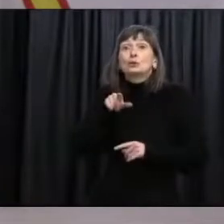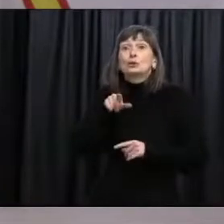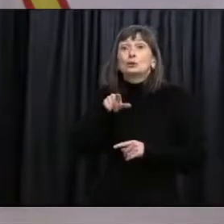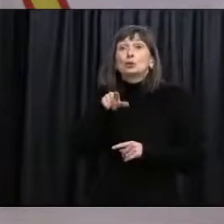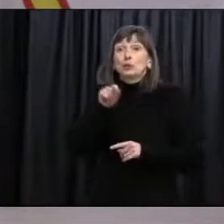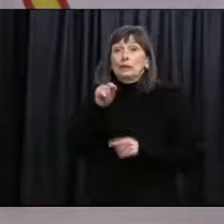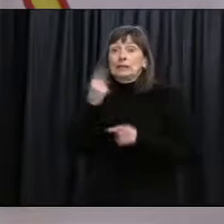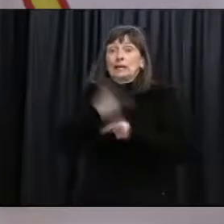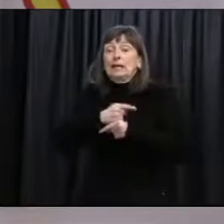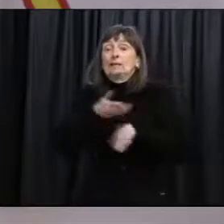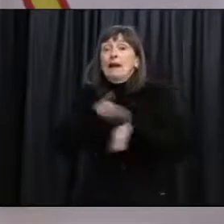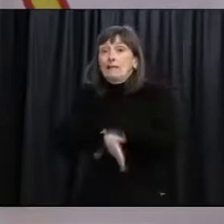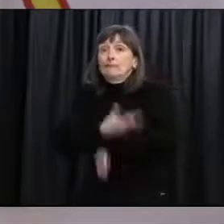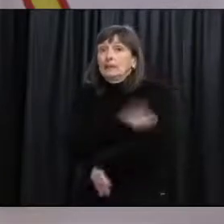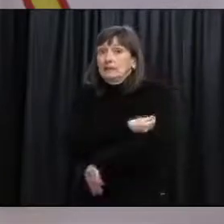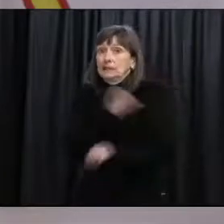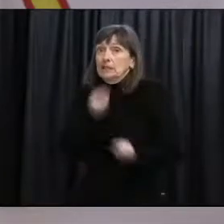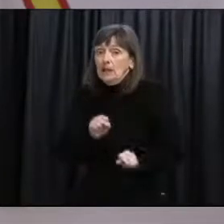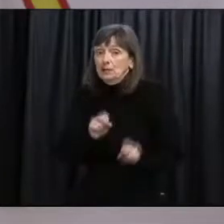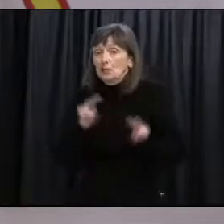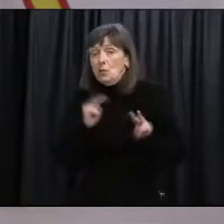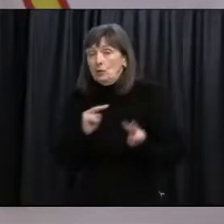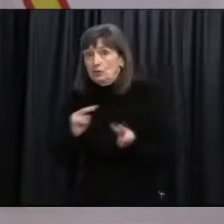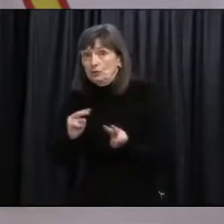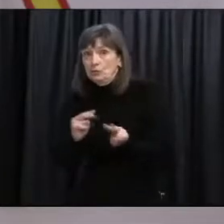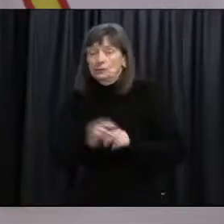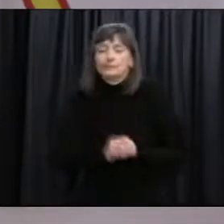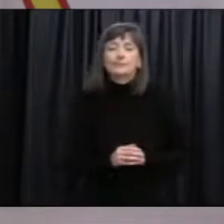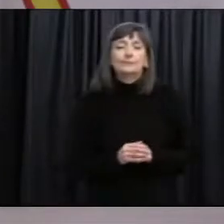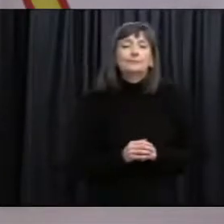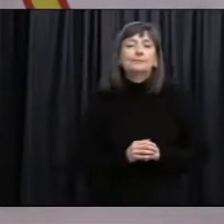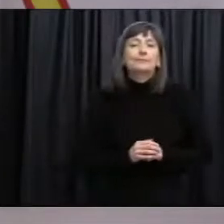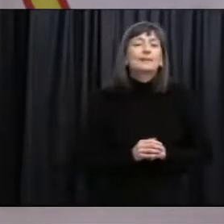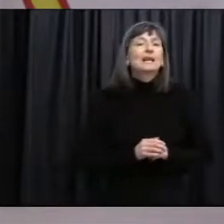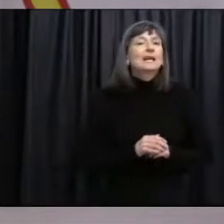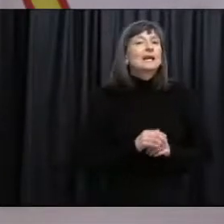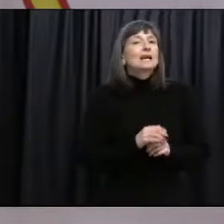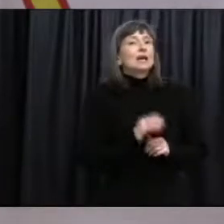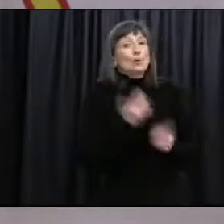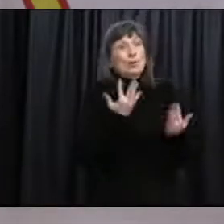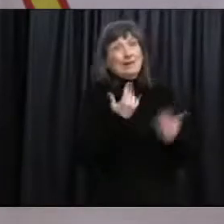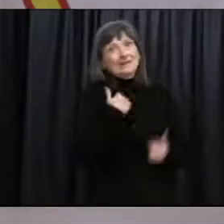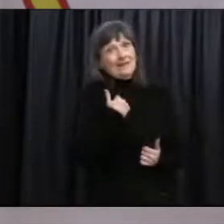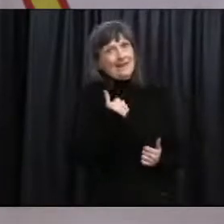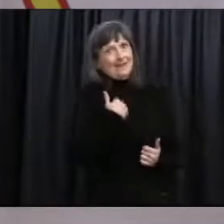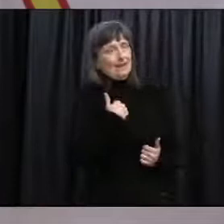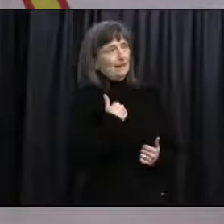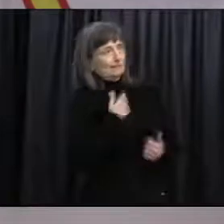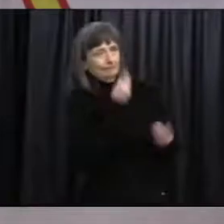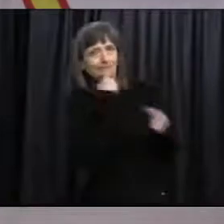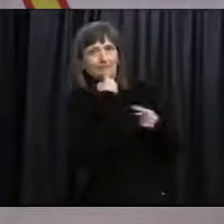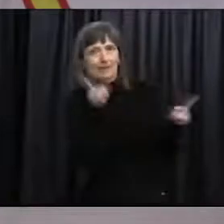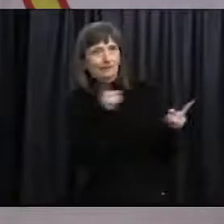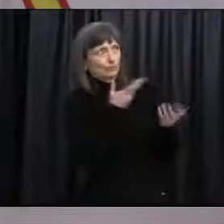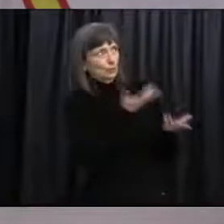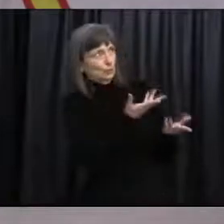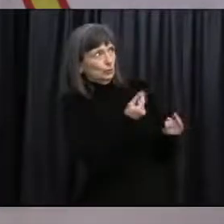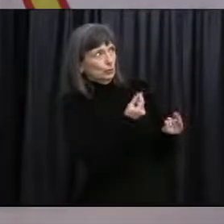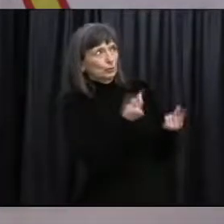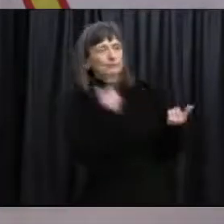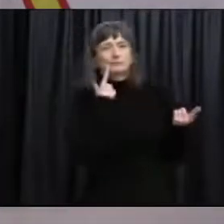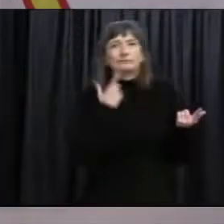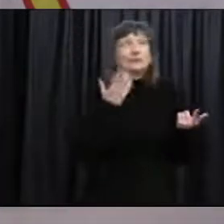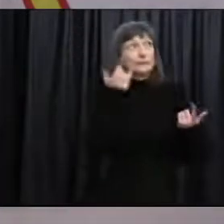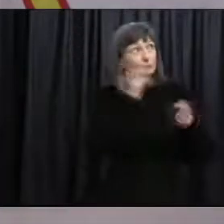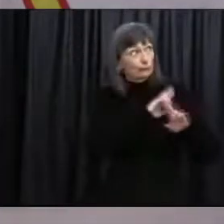When we have additional information from Health Canada, we will determine how to proceed with the second doses of Covishield, which are due in approximately 3